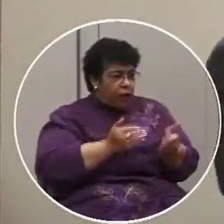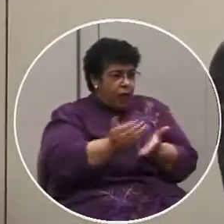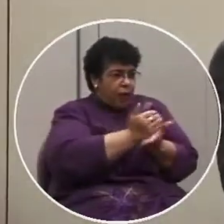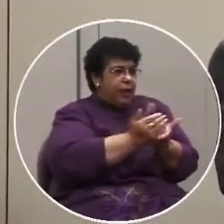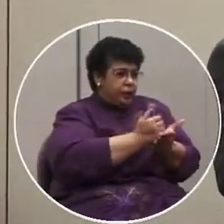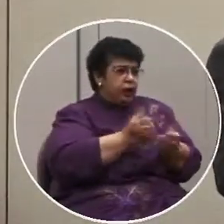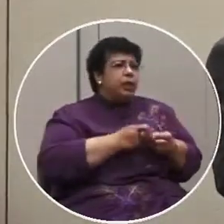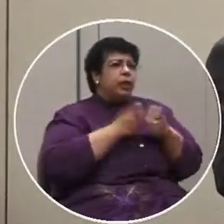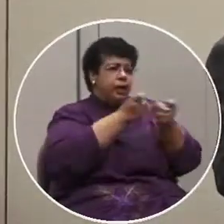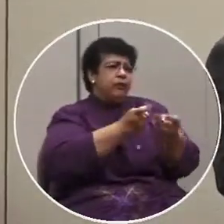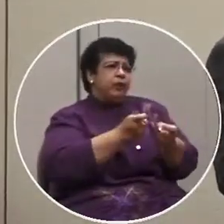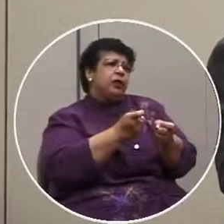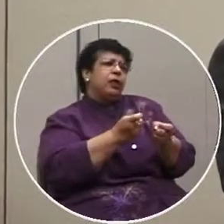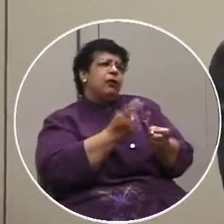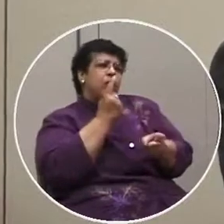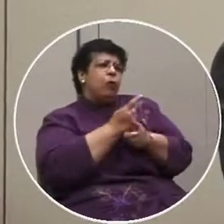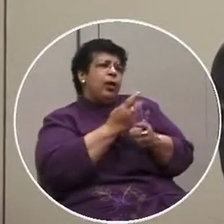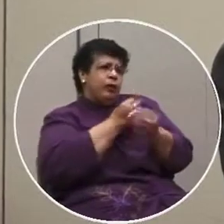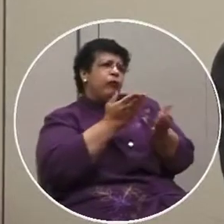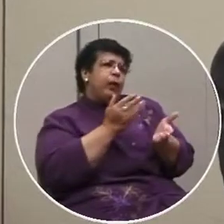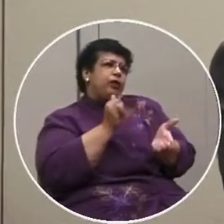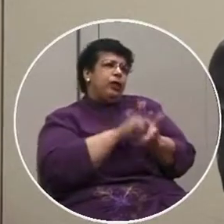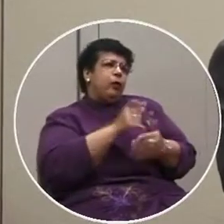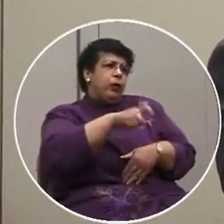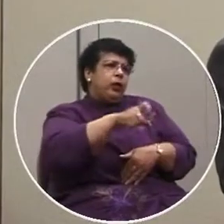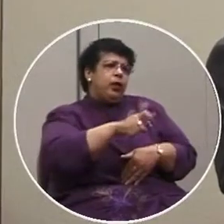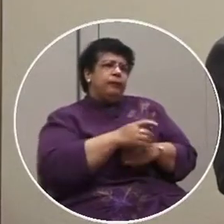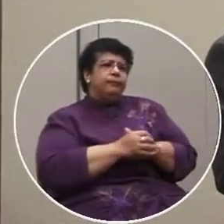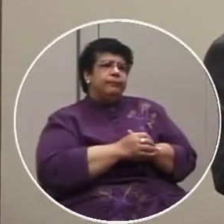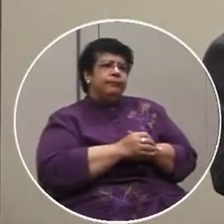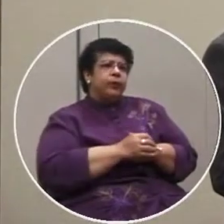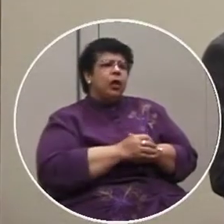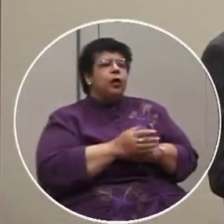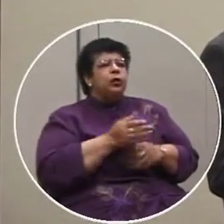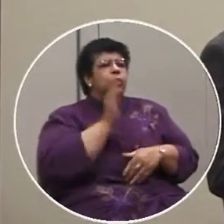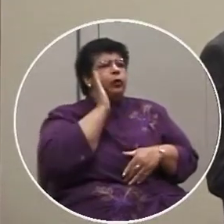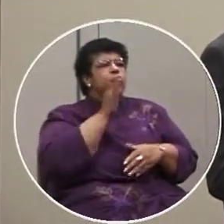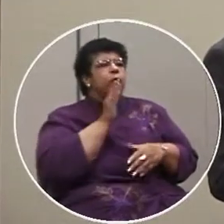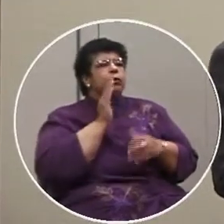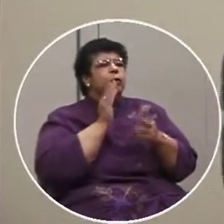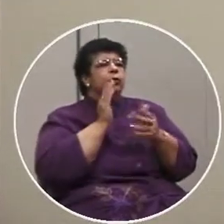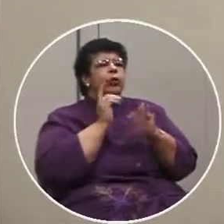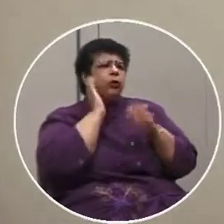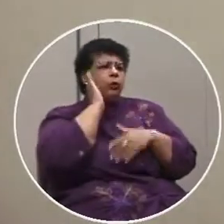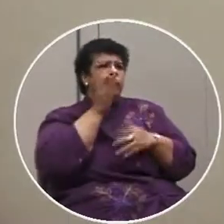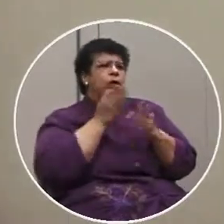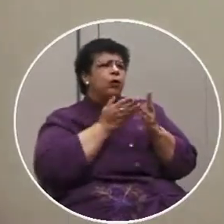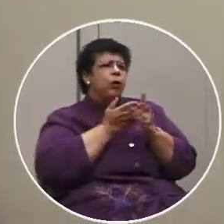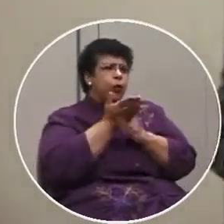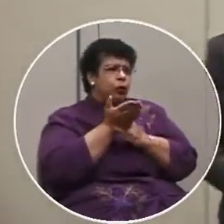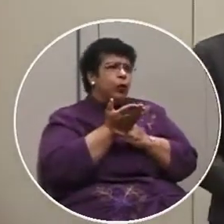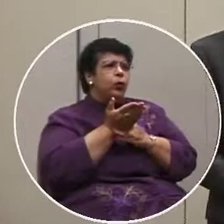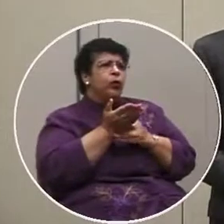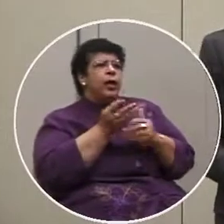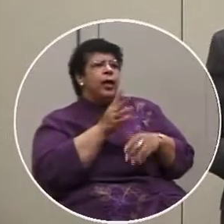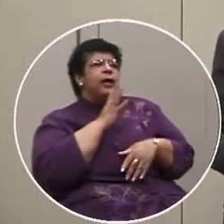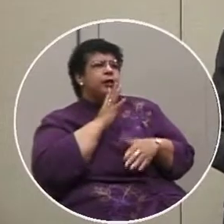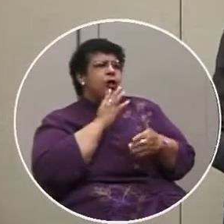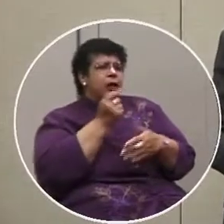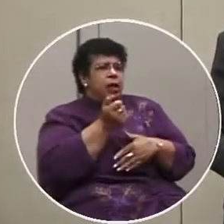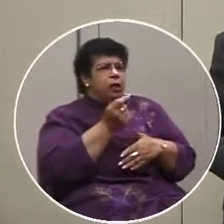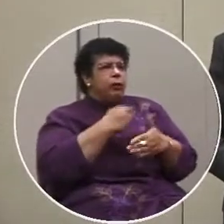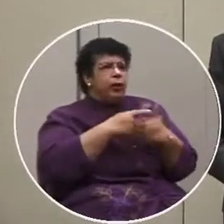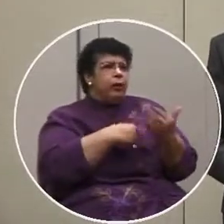Okay? You can go down through what are some of the support issues in the system building. We talked a little bit about the importance